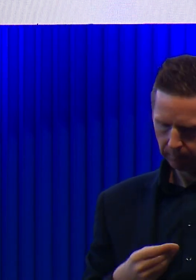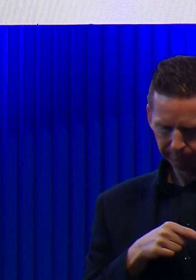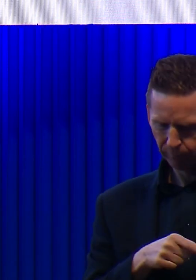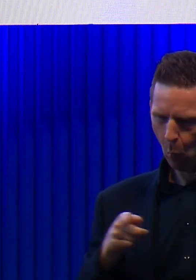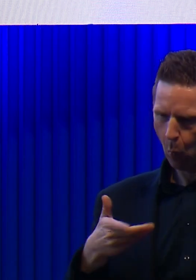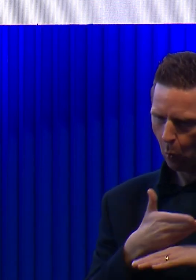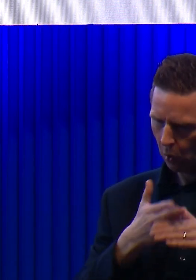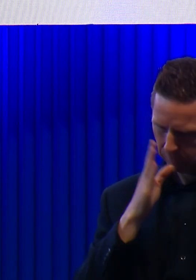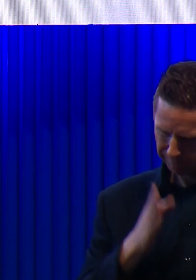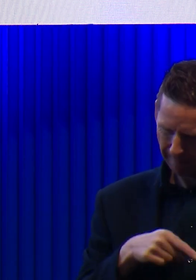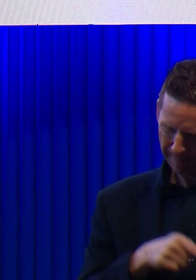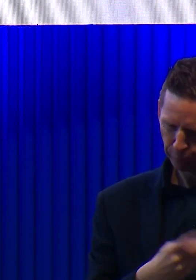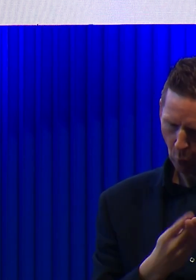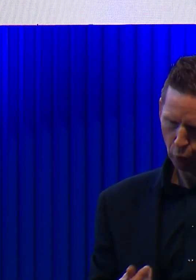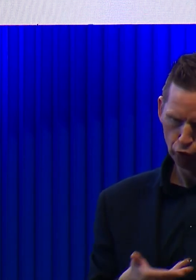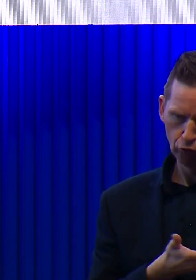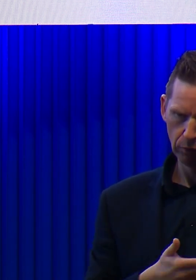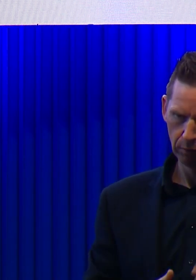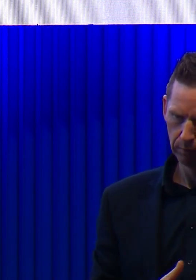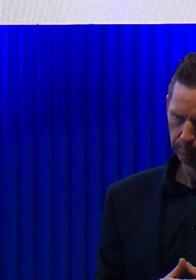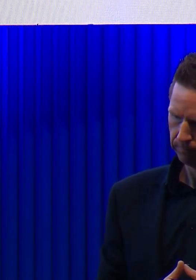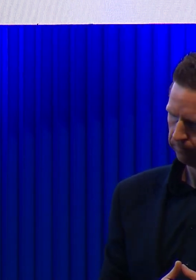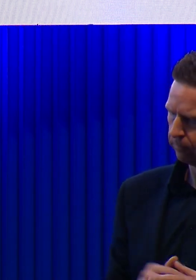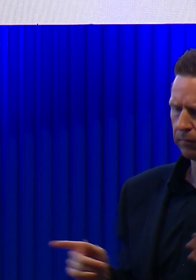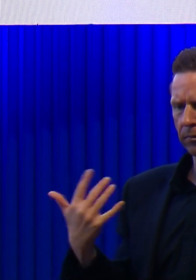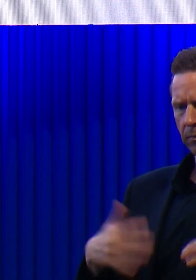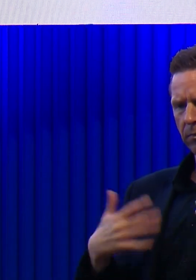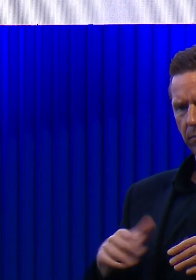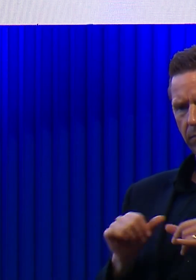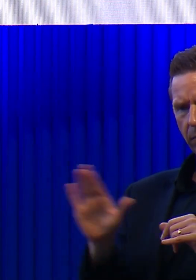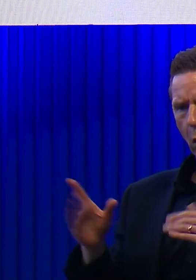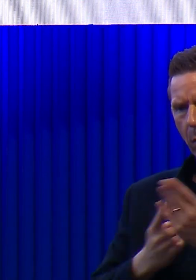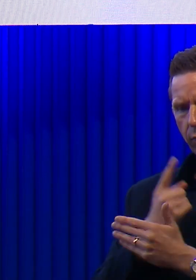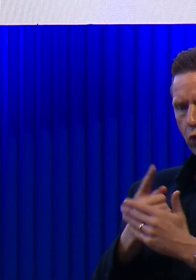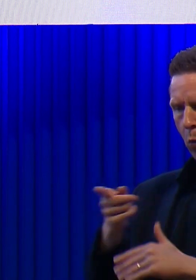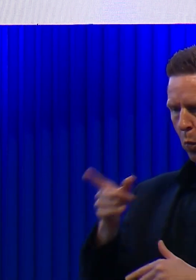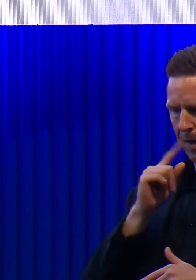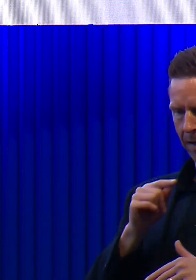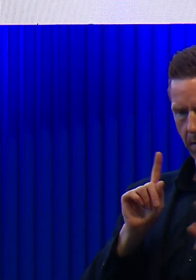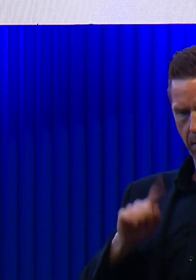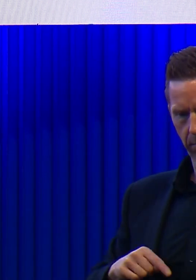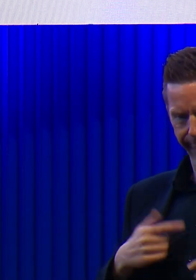your role? I hear you ask. Great question. I'll tell you.